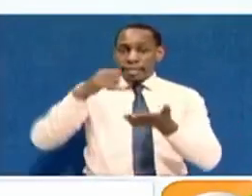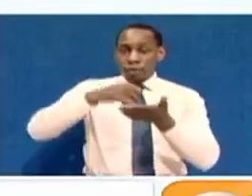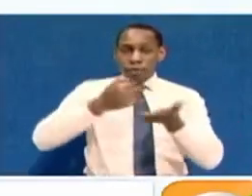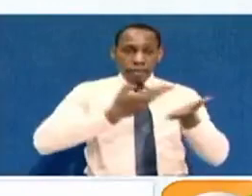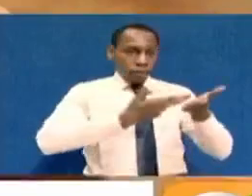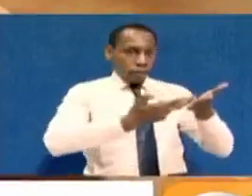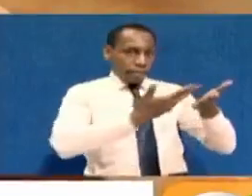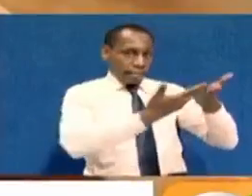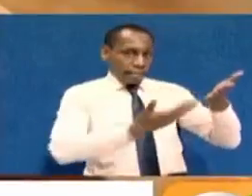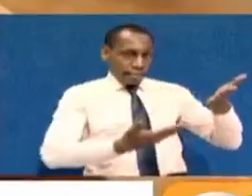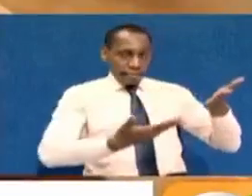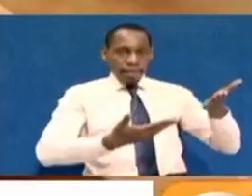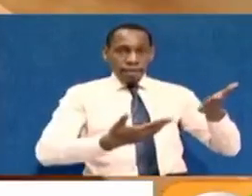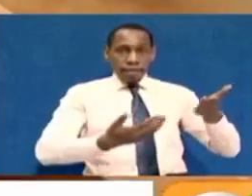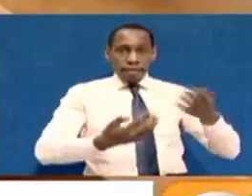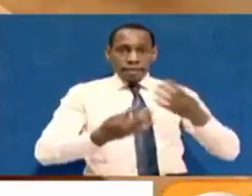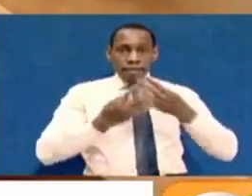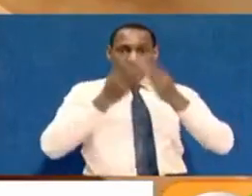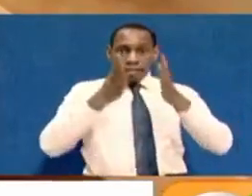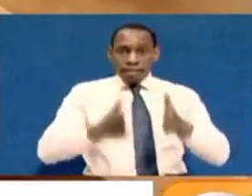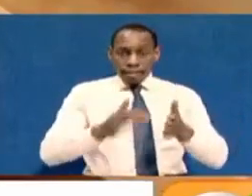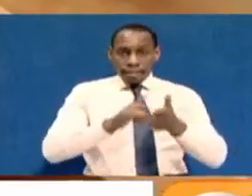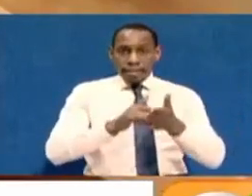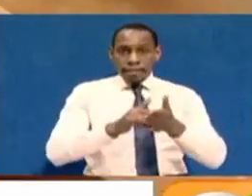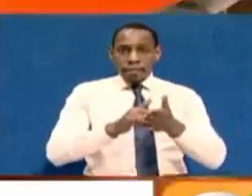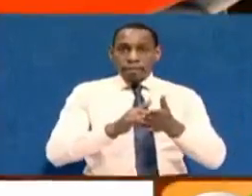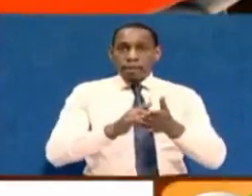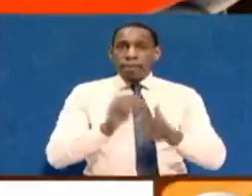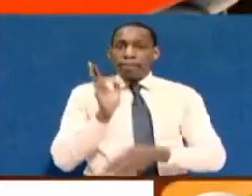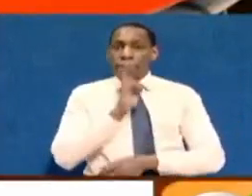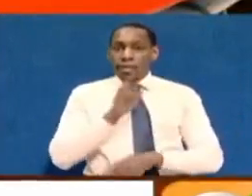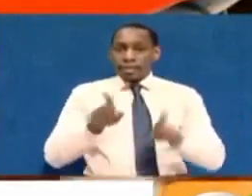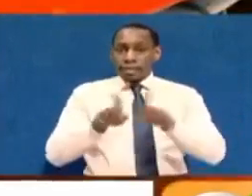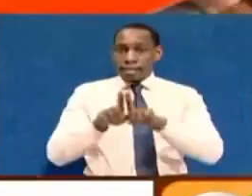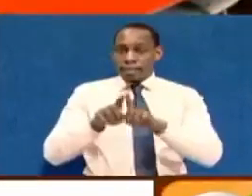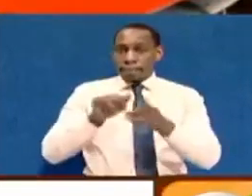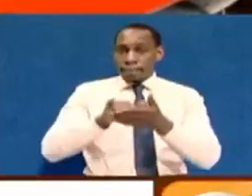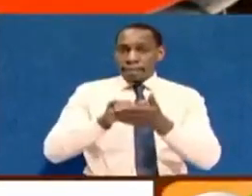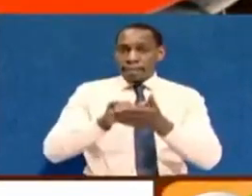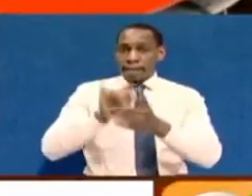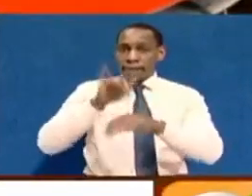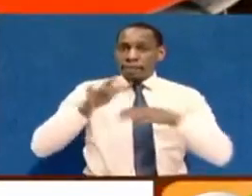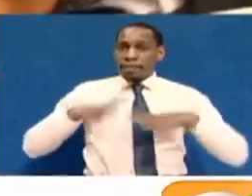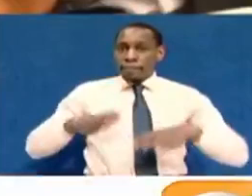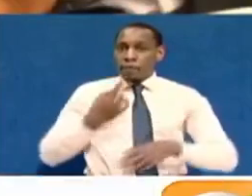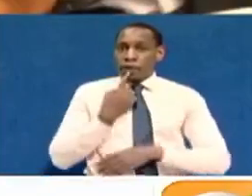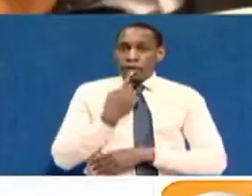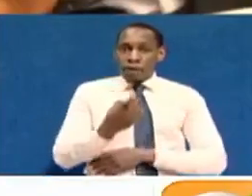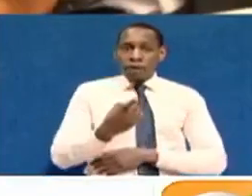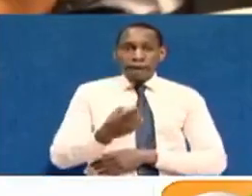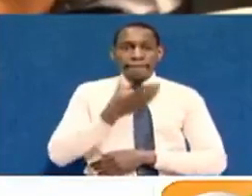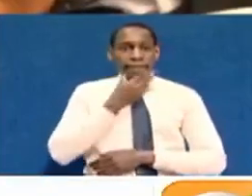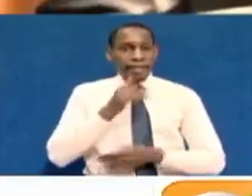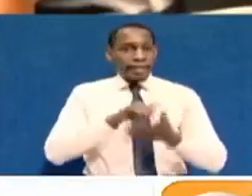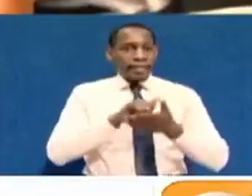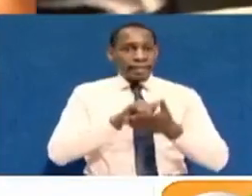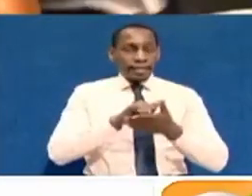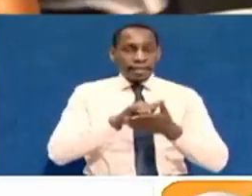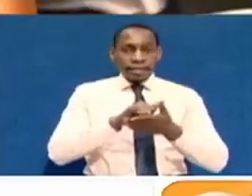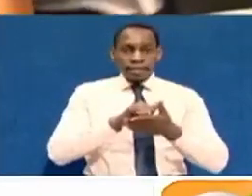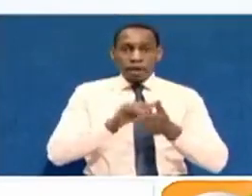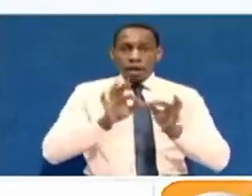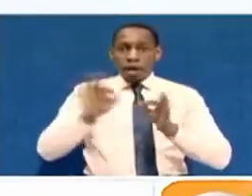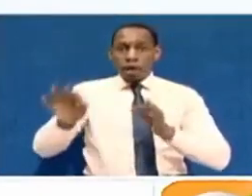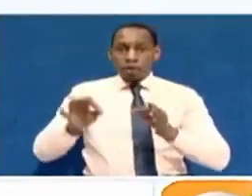the register of convicted sex offenders. The court took into account pleas by the victims to sentence their father to a lengthy